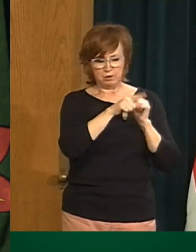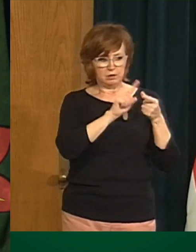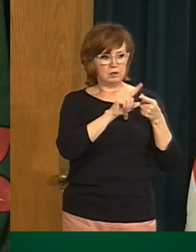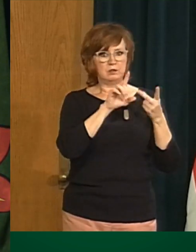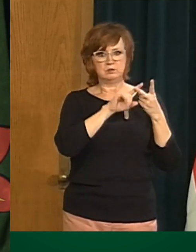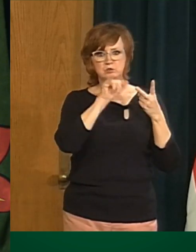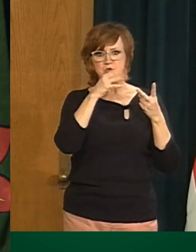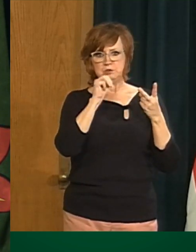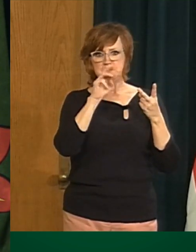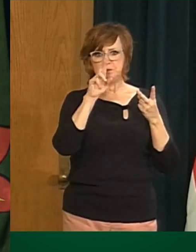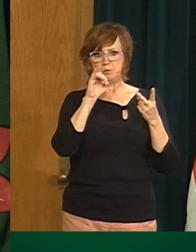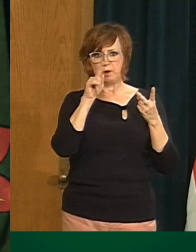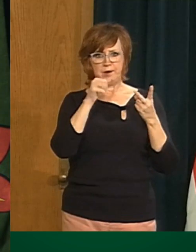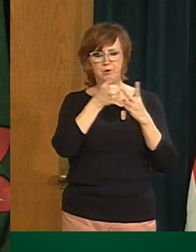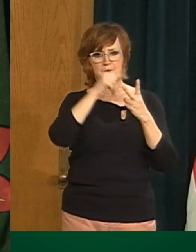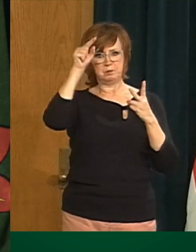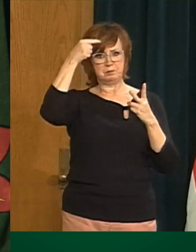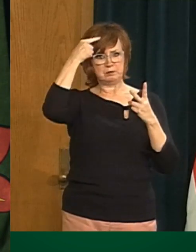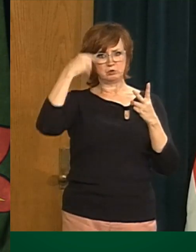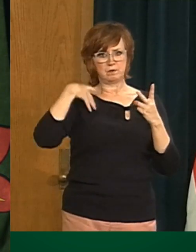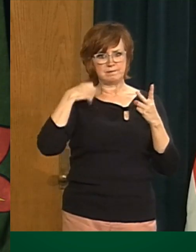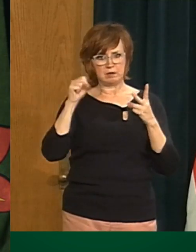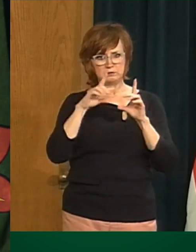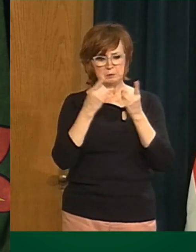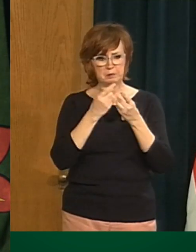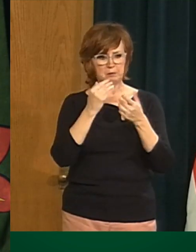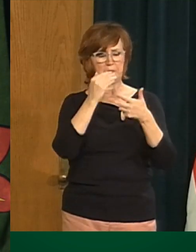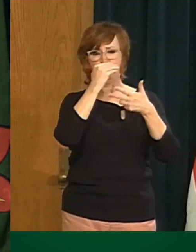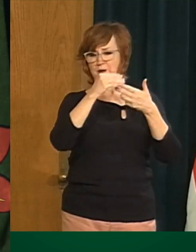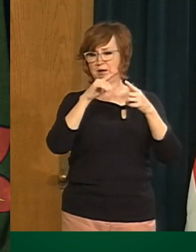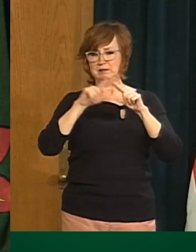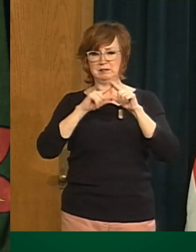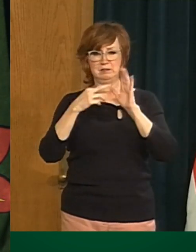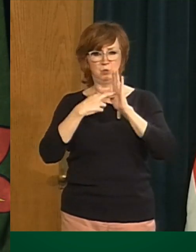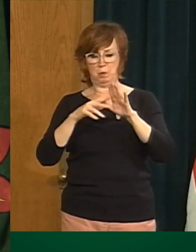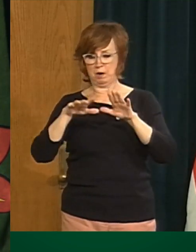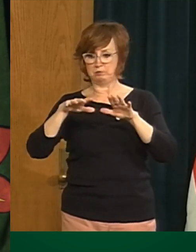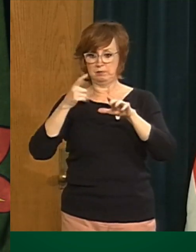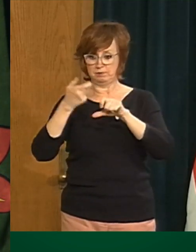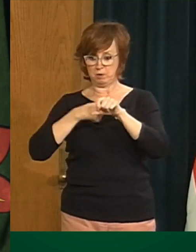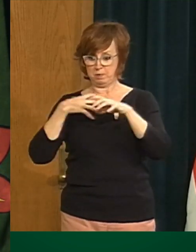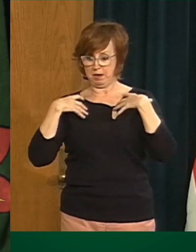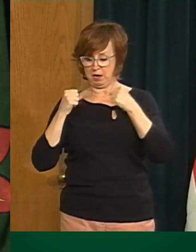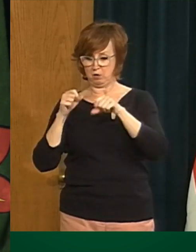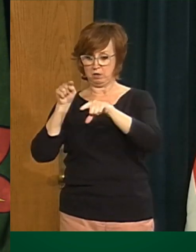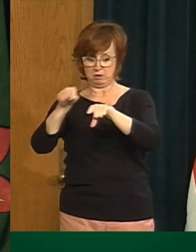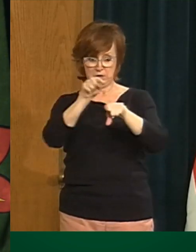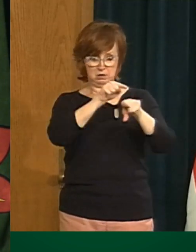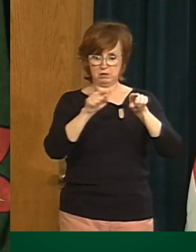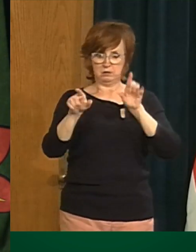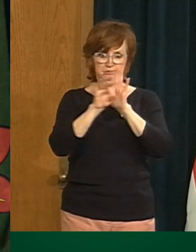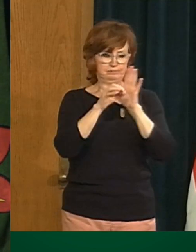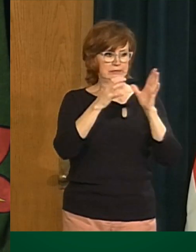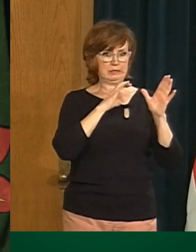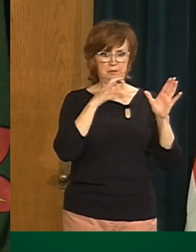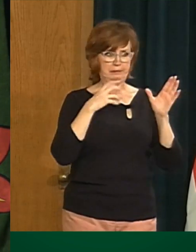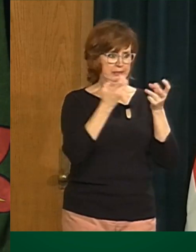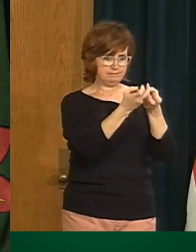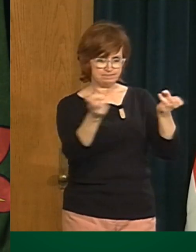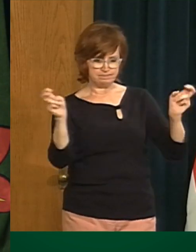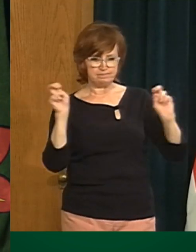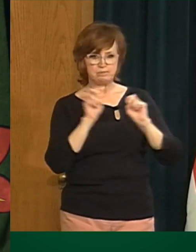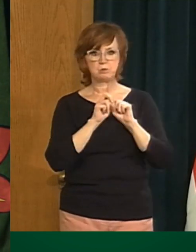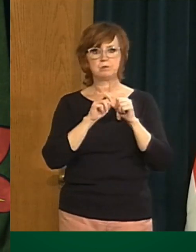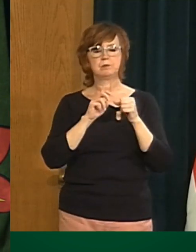as well as a number of other entities throughout the health system and our business community and our communities as